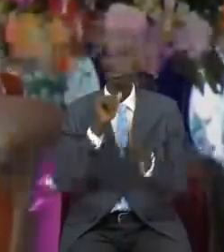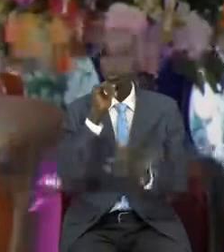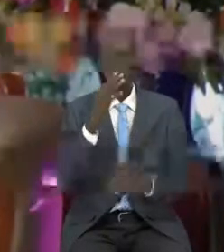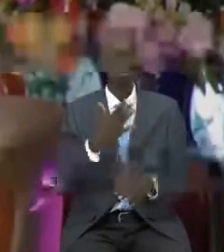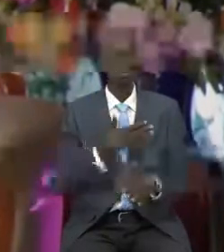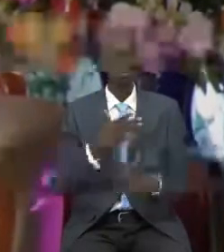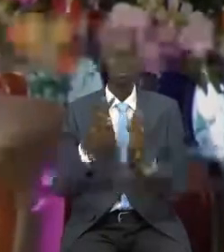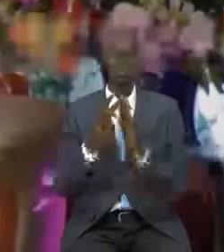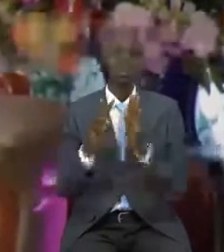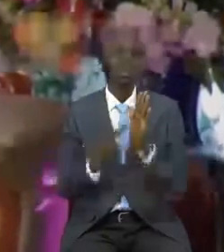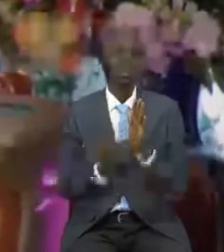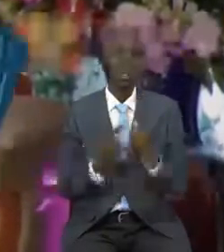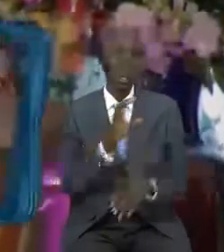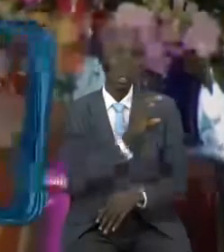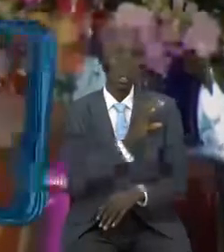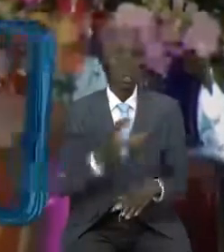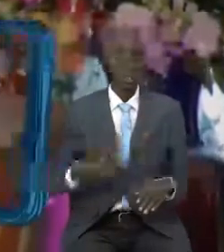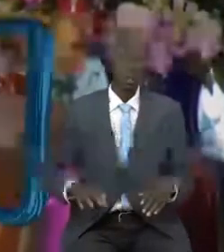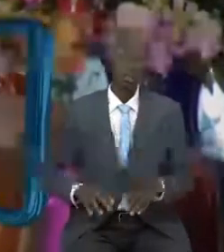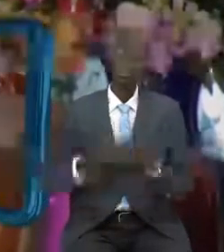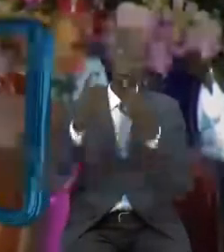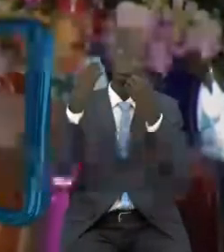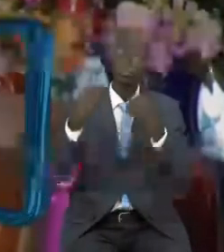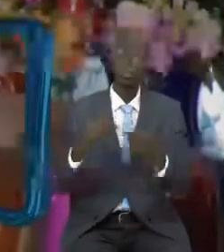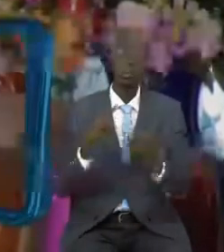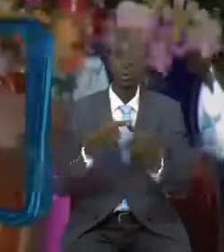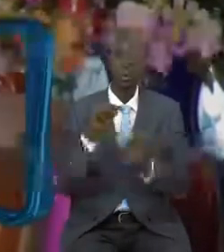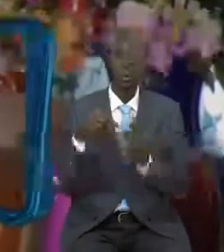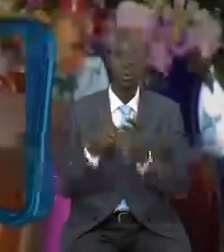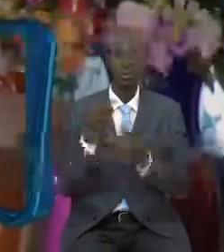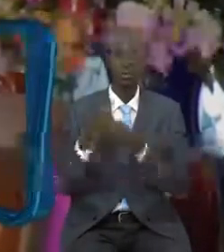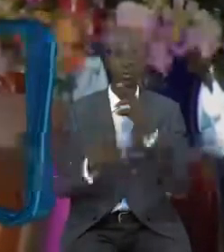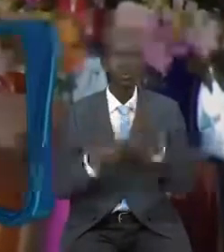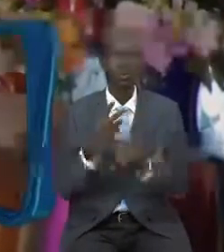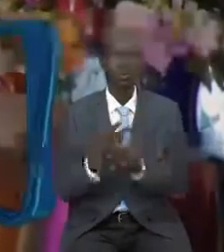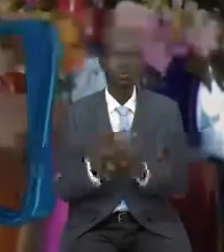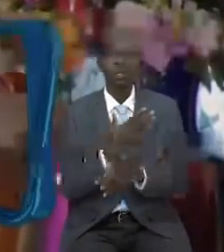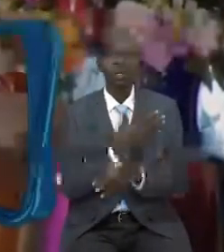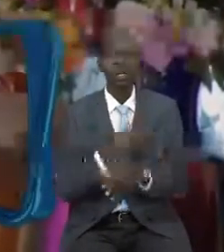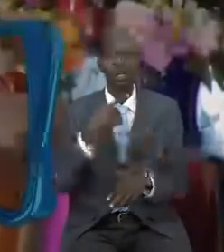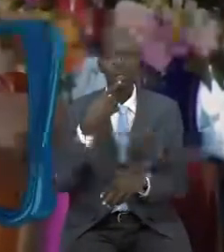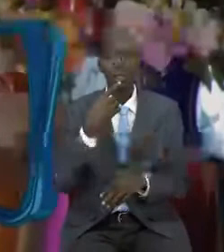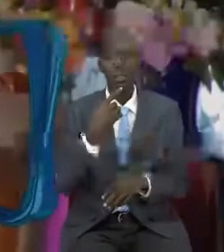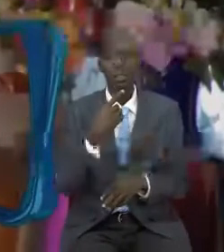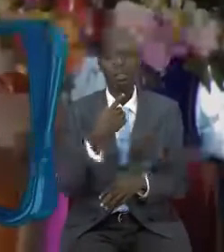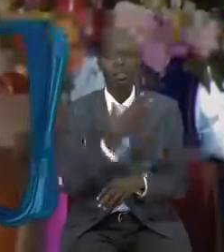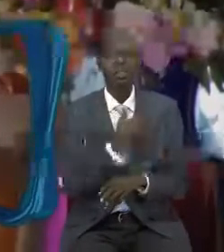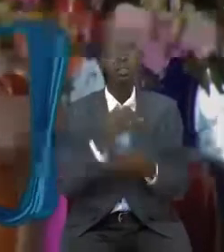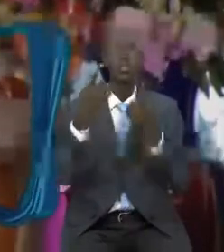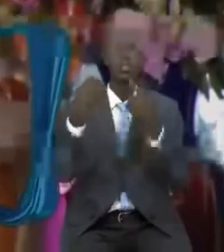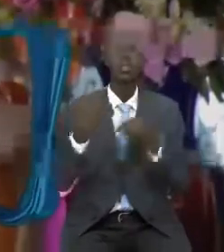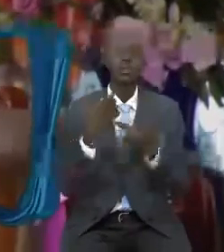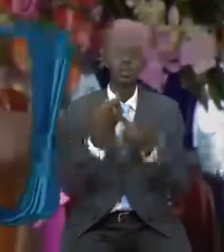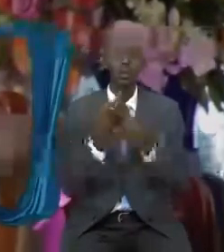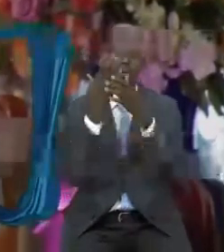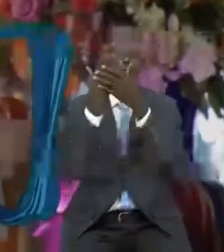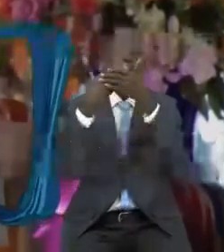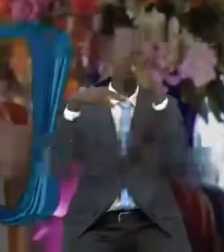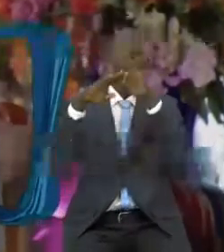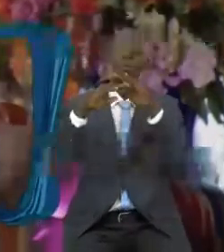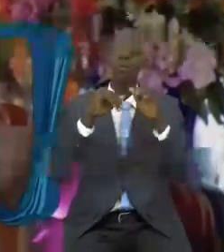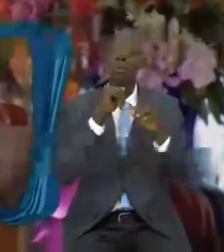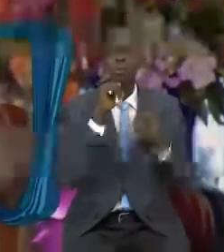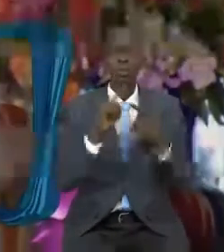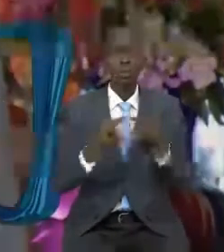will. Christ came to this world and he said, I came from heaven, not to do